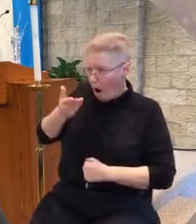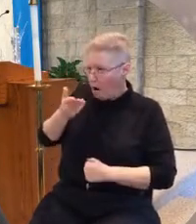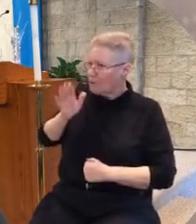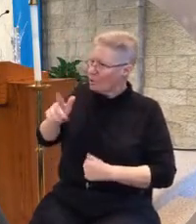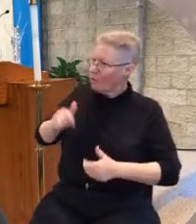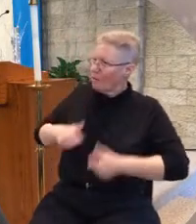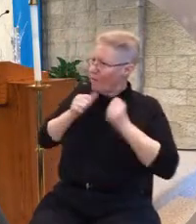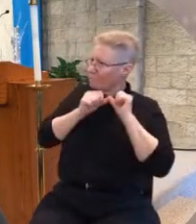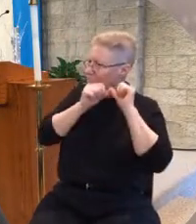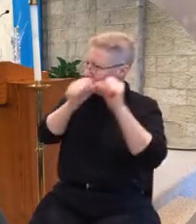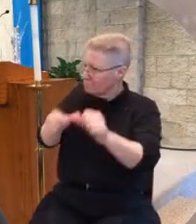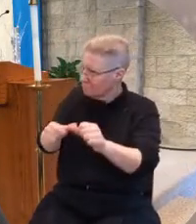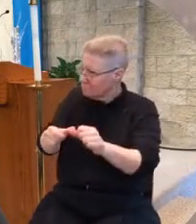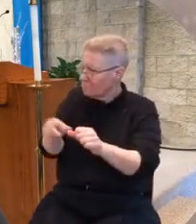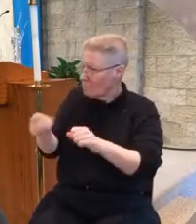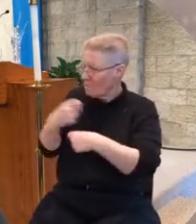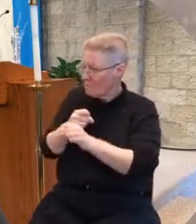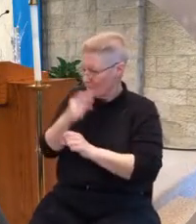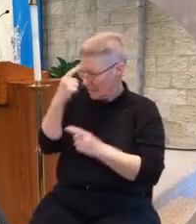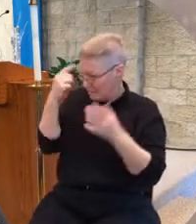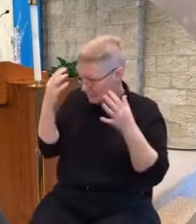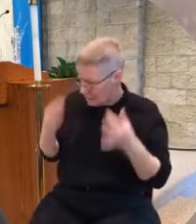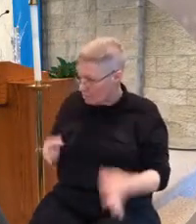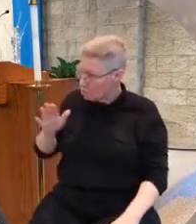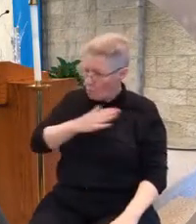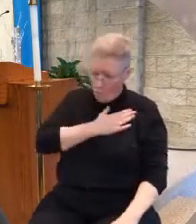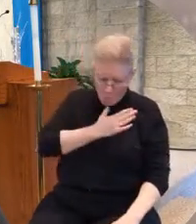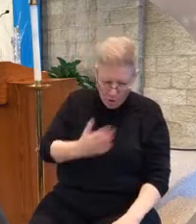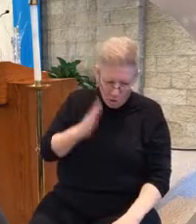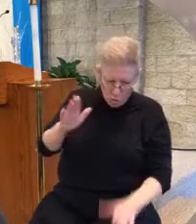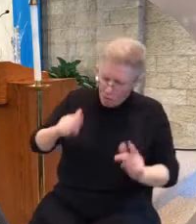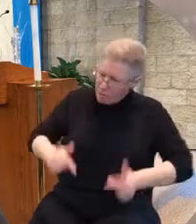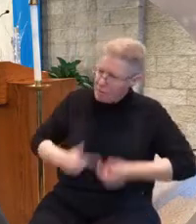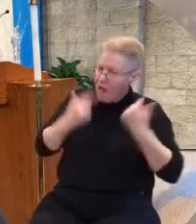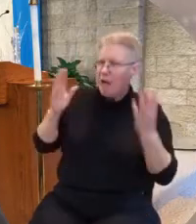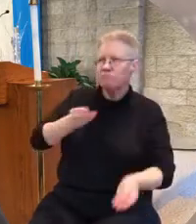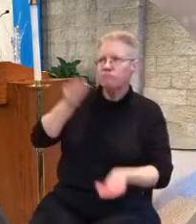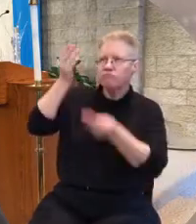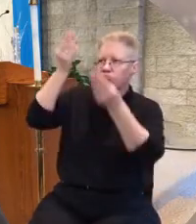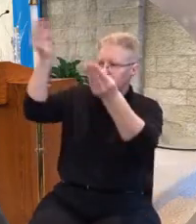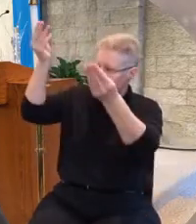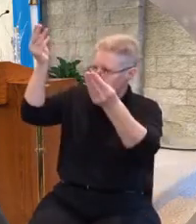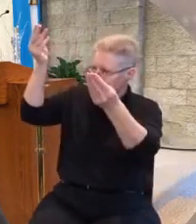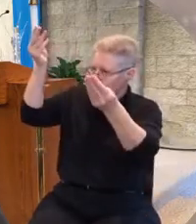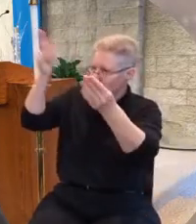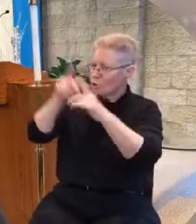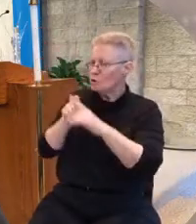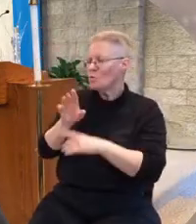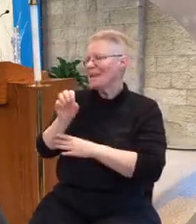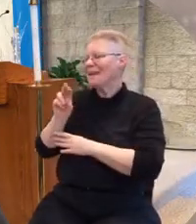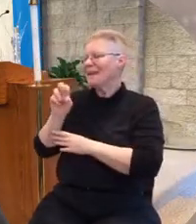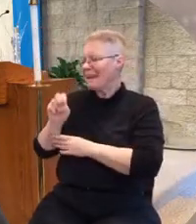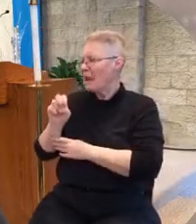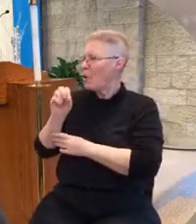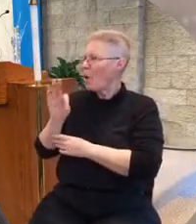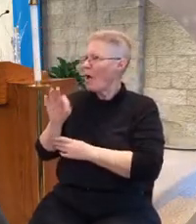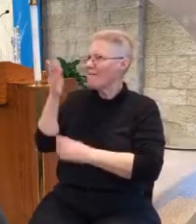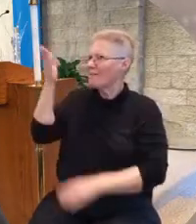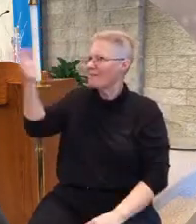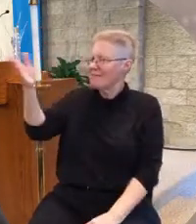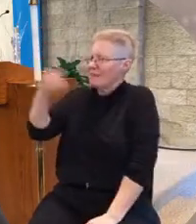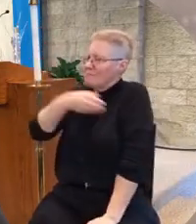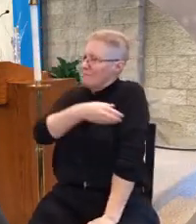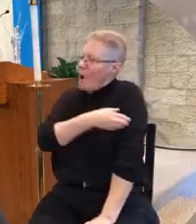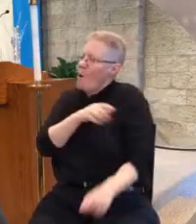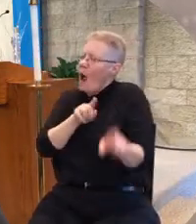your will and your life over to the care of this power, to the best of your ability. It says, to the care of this power as you understand it. And